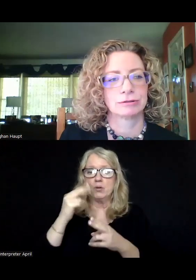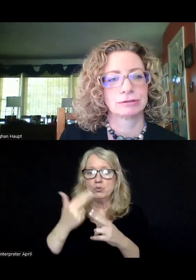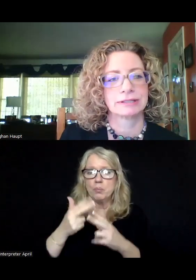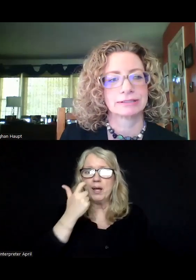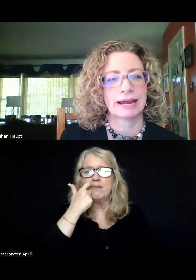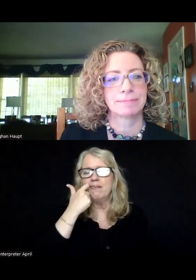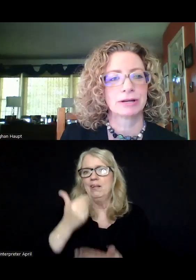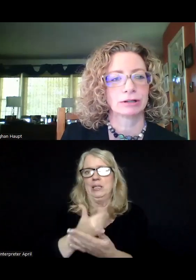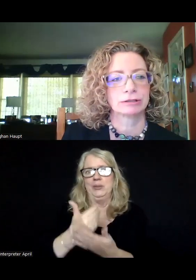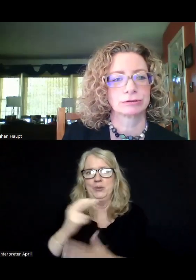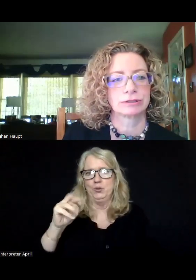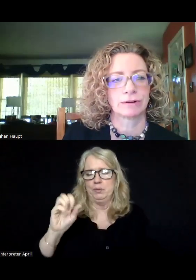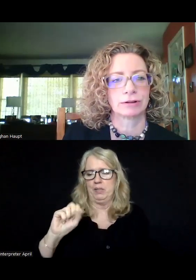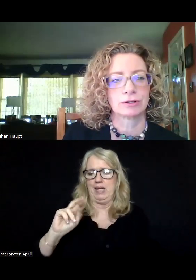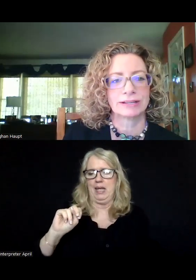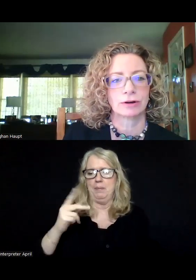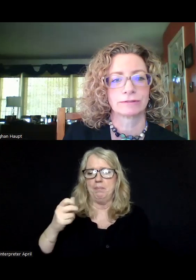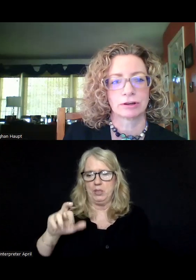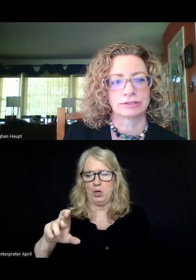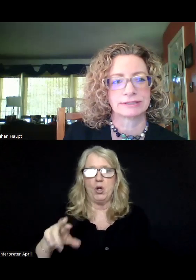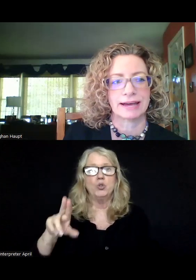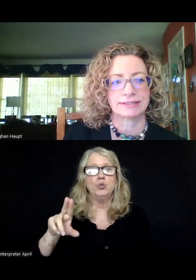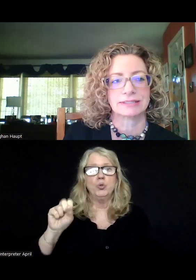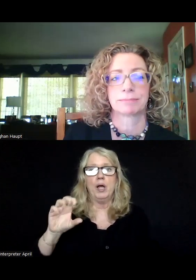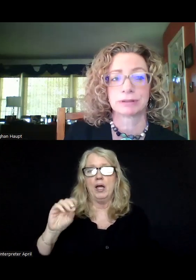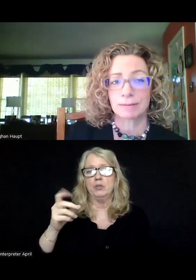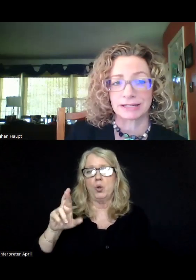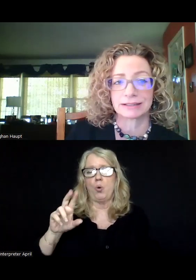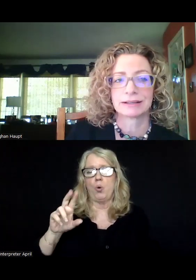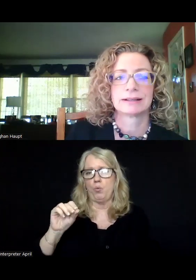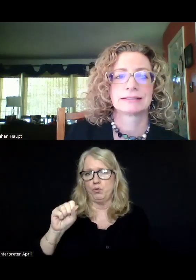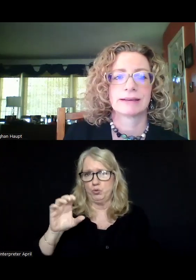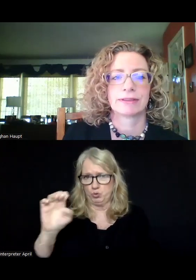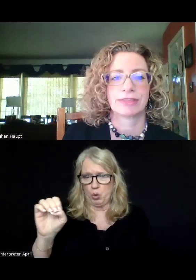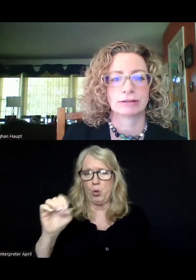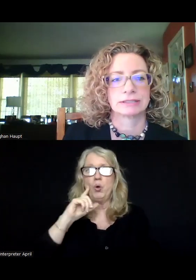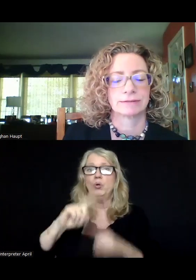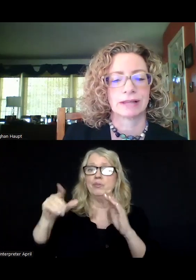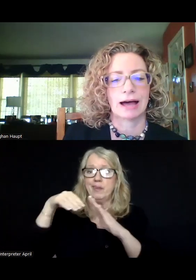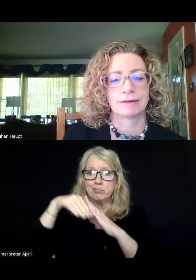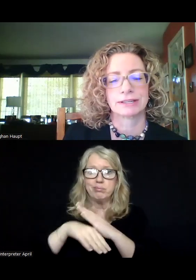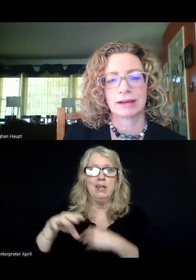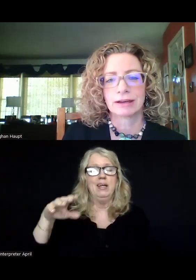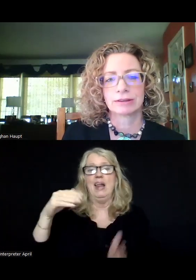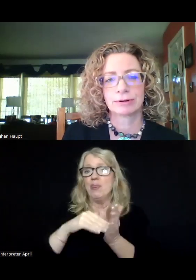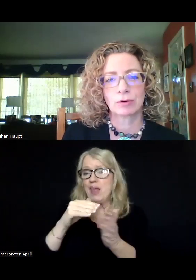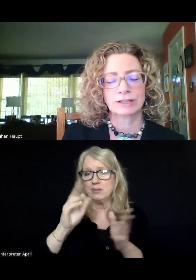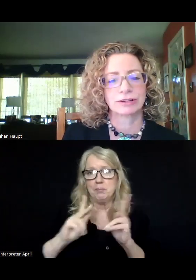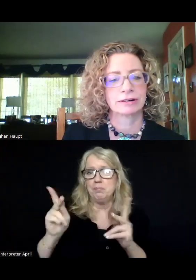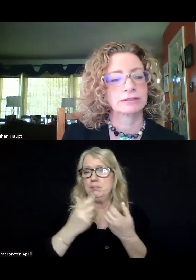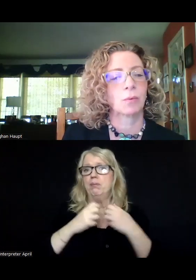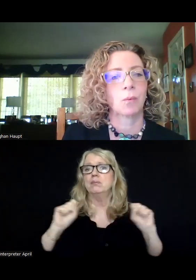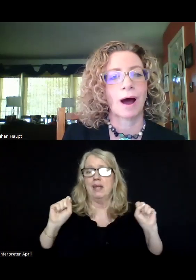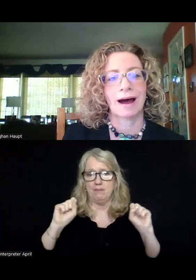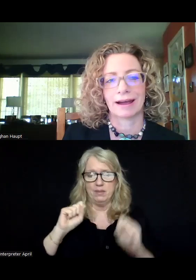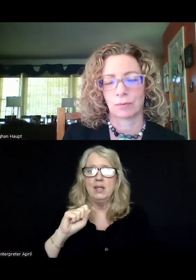latest news. There's an NPR exclusive on US overdose deaths plummet, saving thousands of lives. And the real question